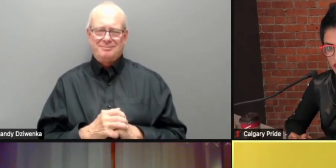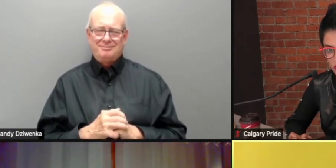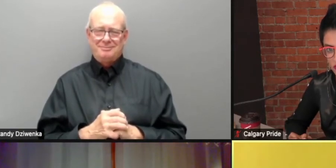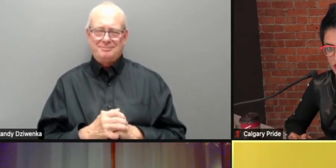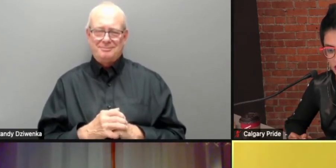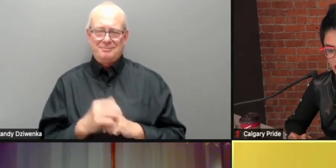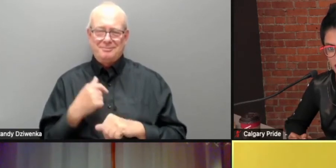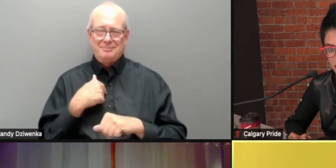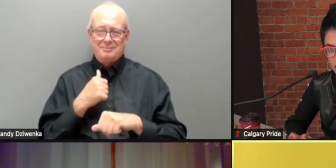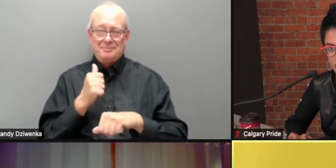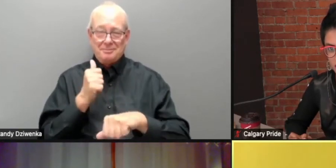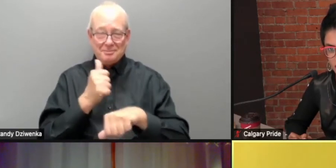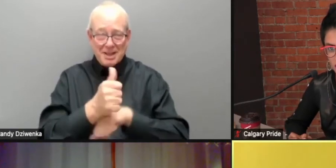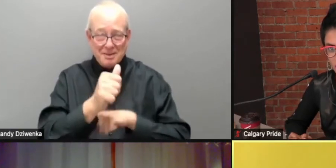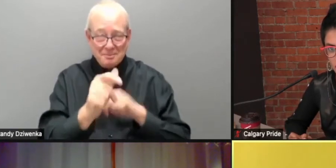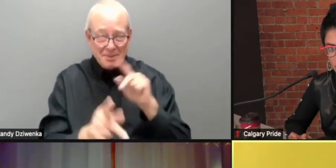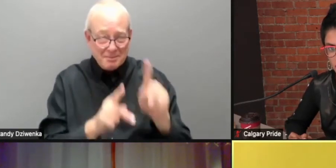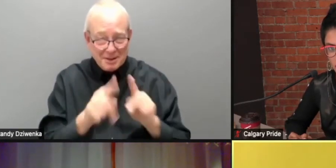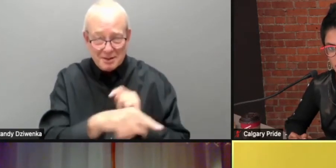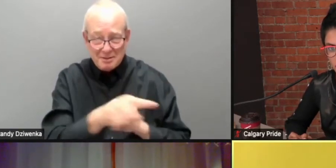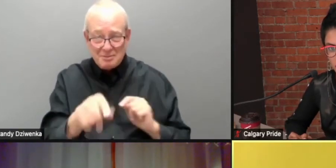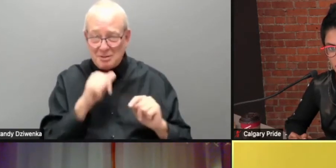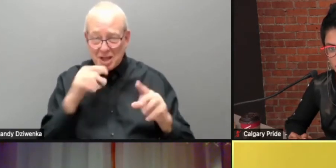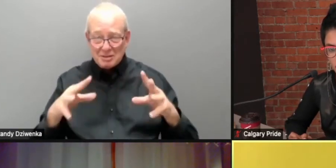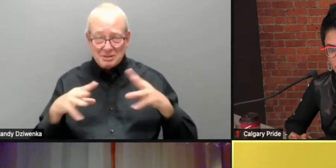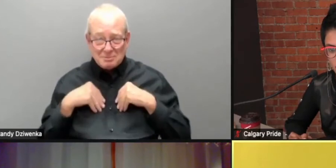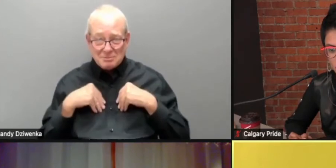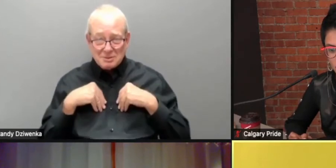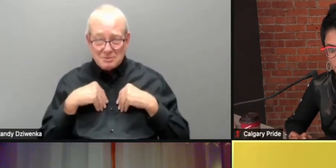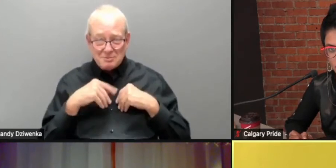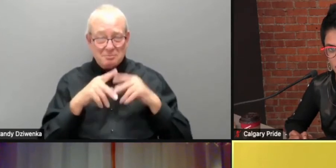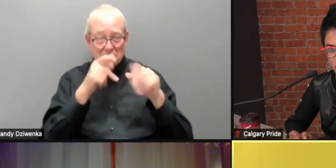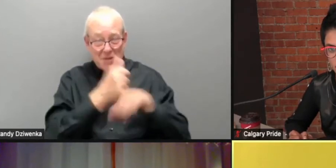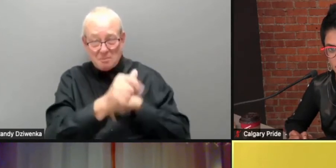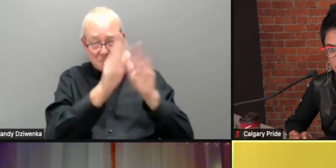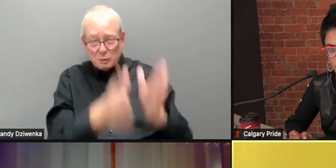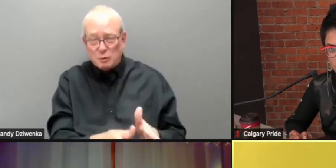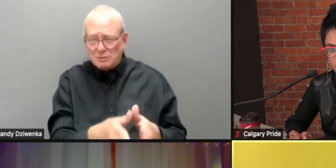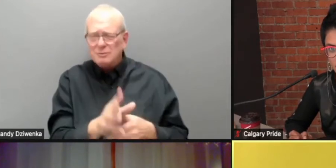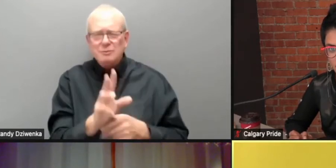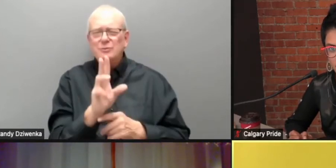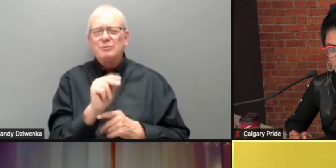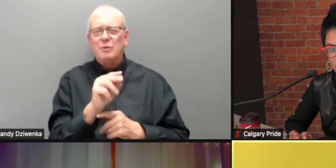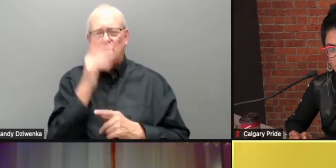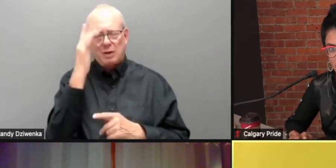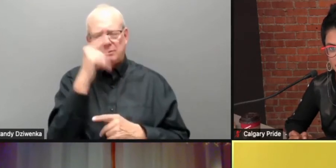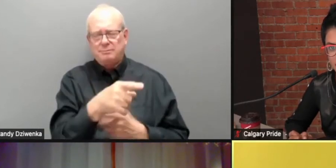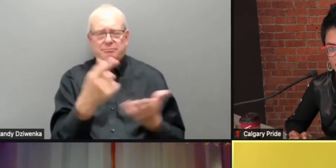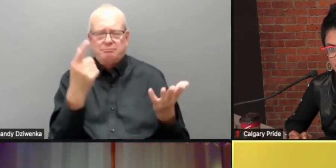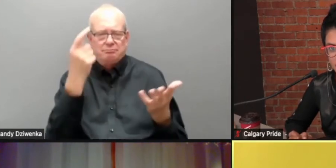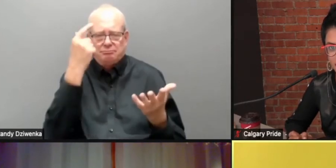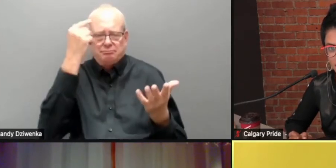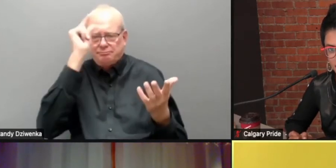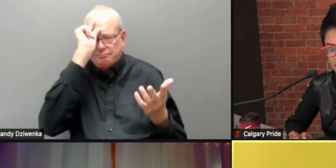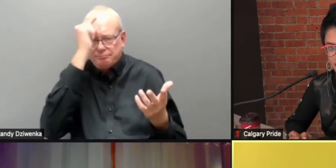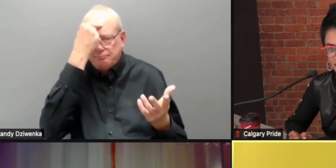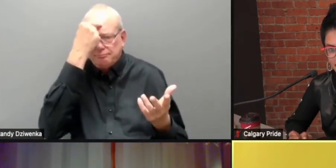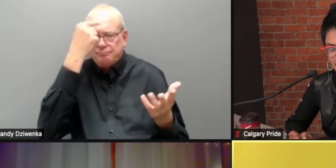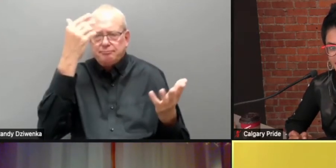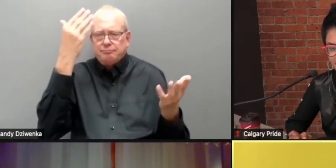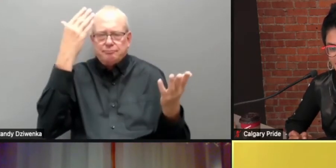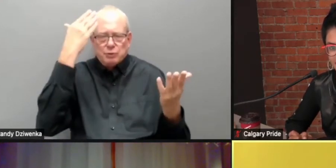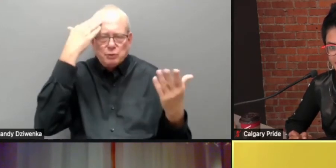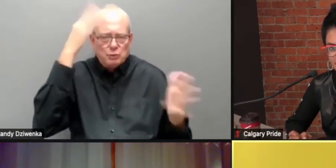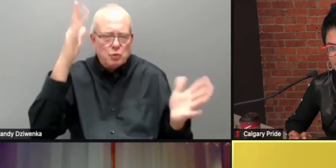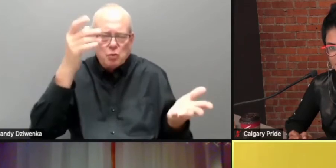need to, I often use this word, educated illiterate in many of my conversations.